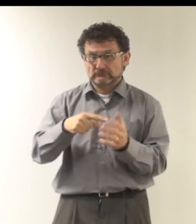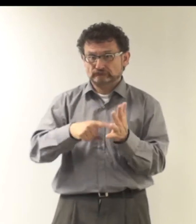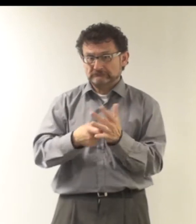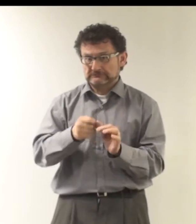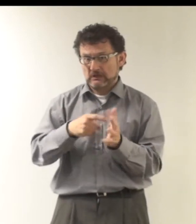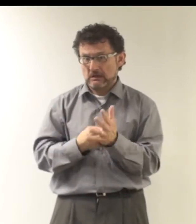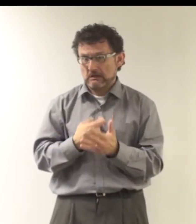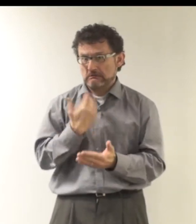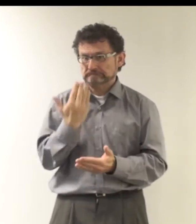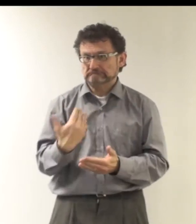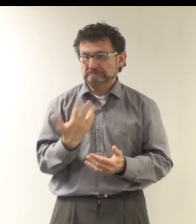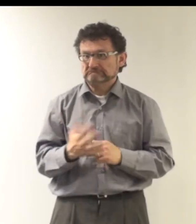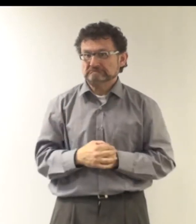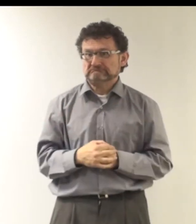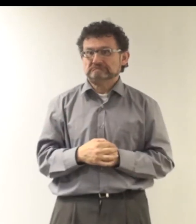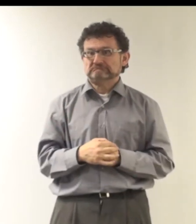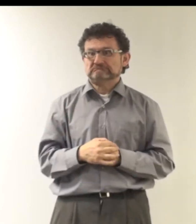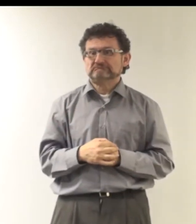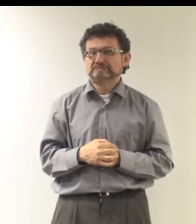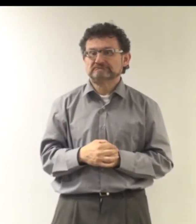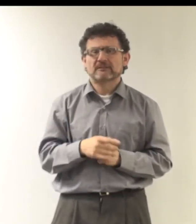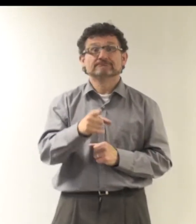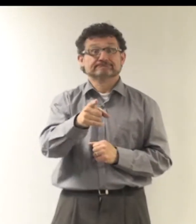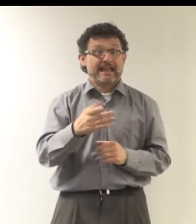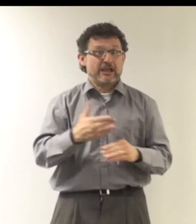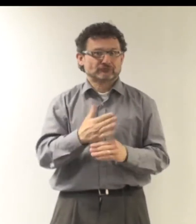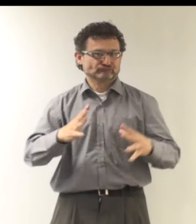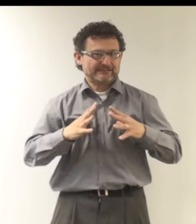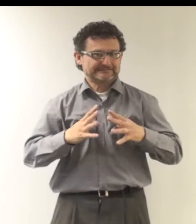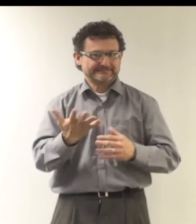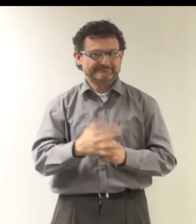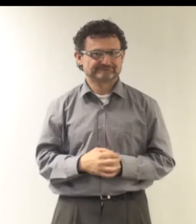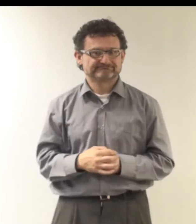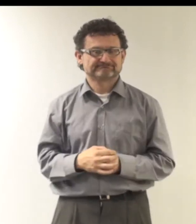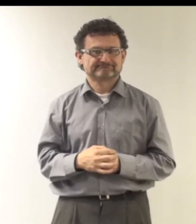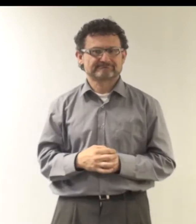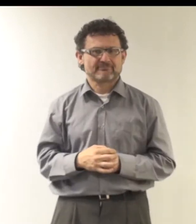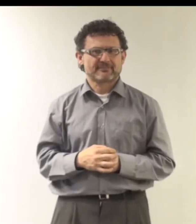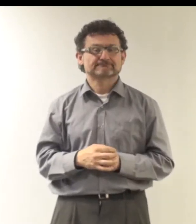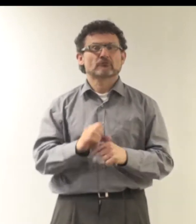here. And even more interestingly, so did Roy Rogers and his horse Trigger.